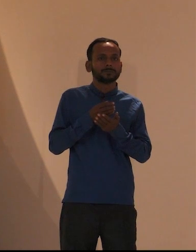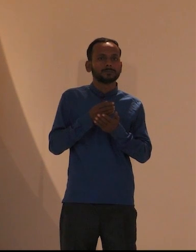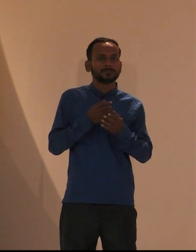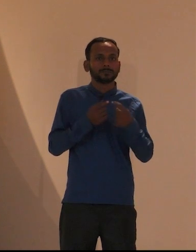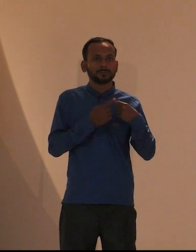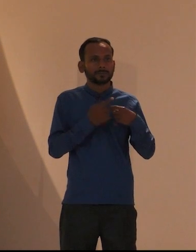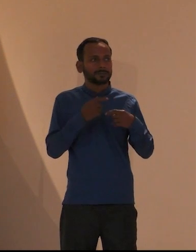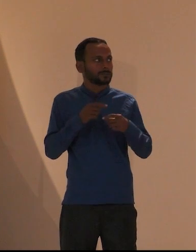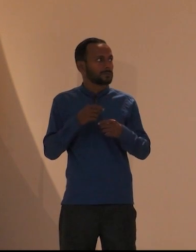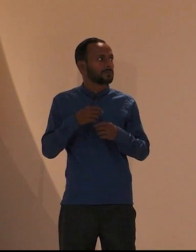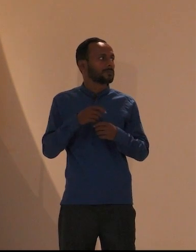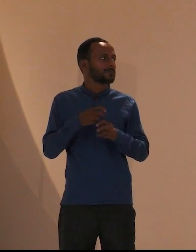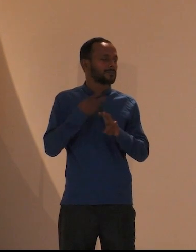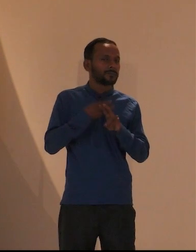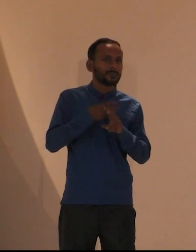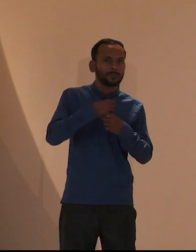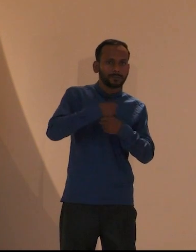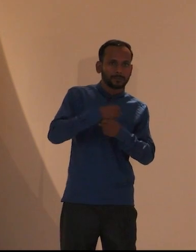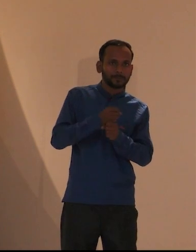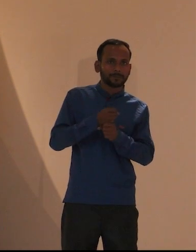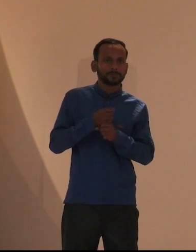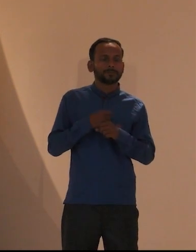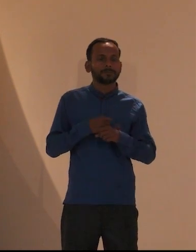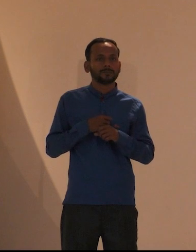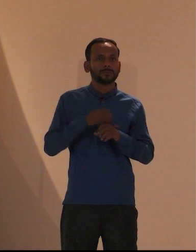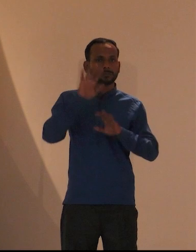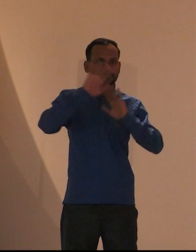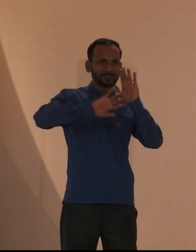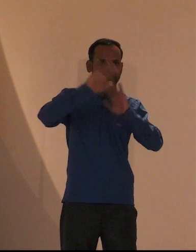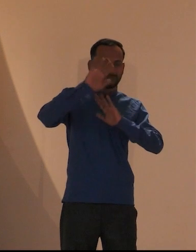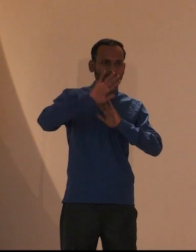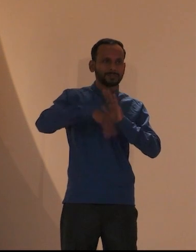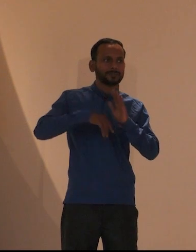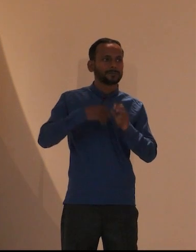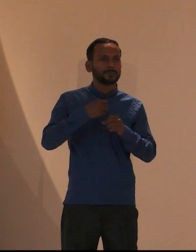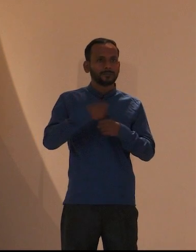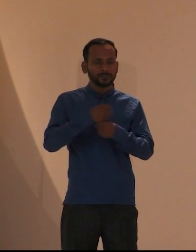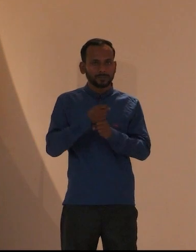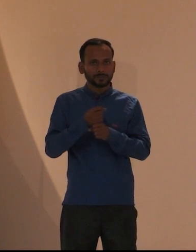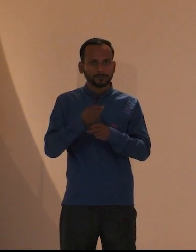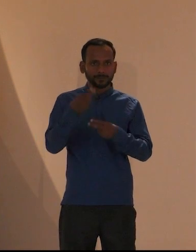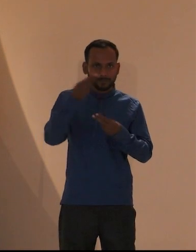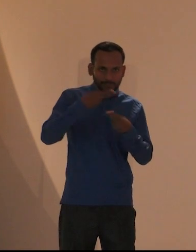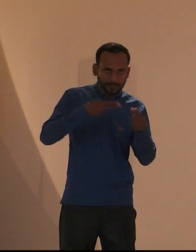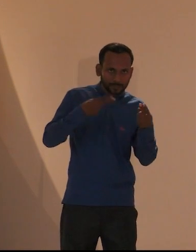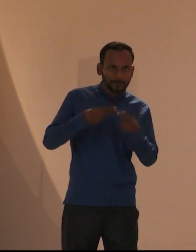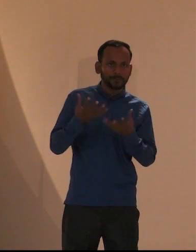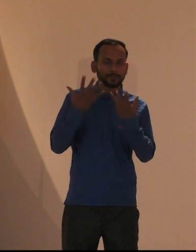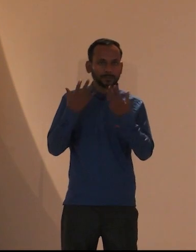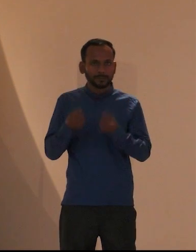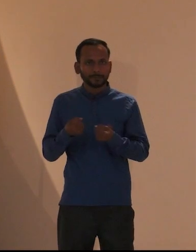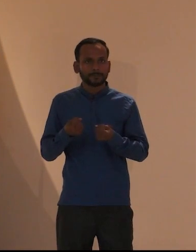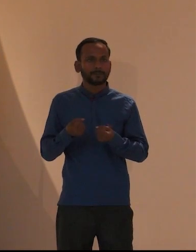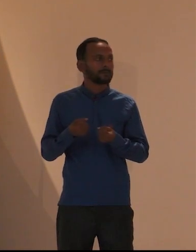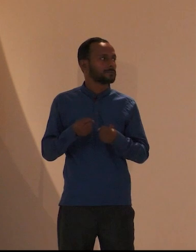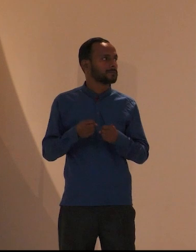this was the wooden pulpit that was on the wall, and we took it down because it needed conservation. And as we were